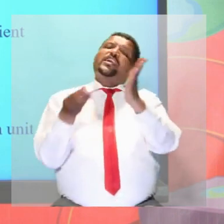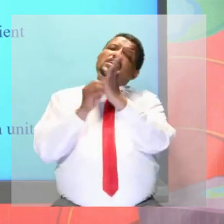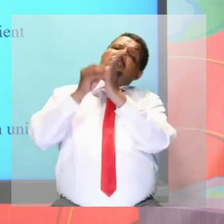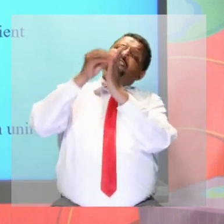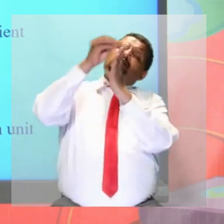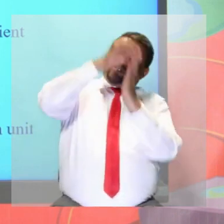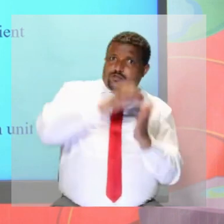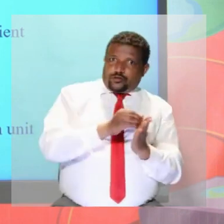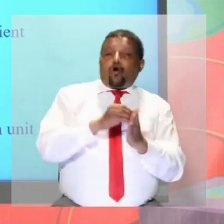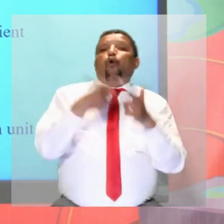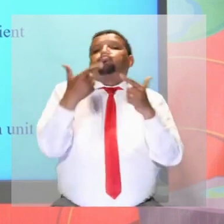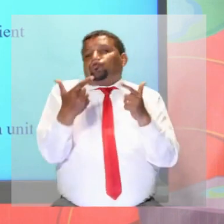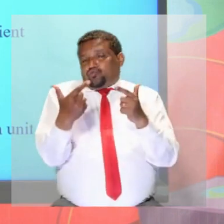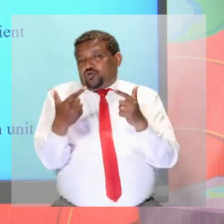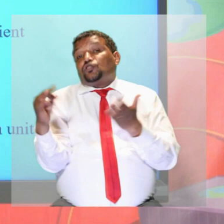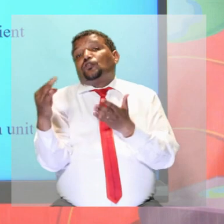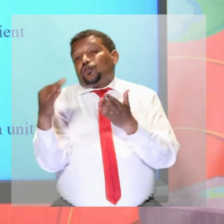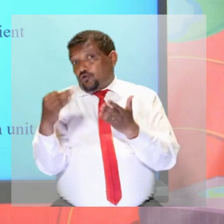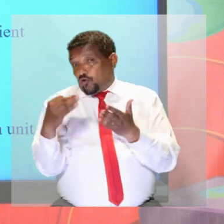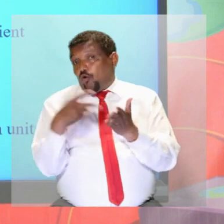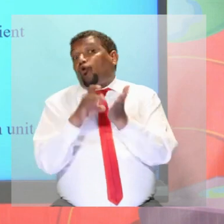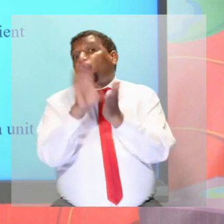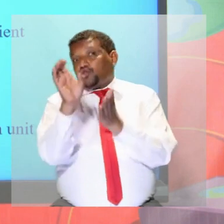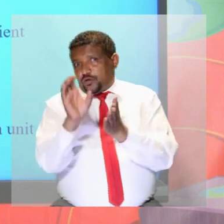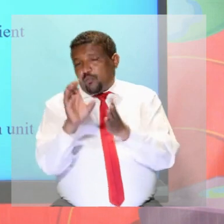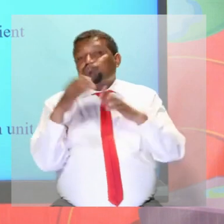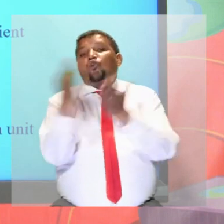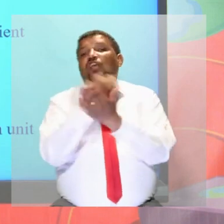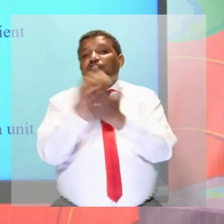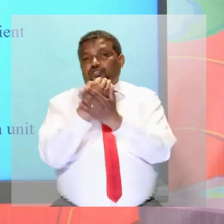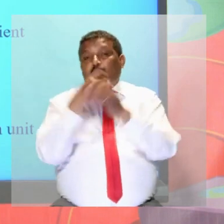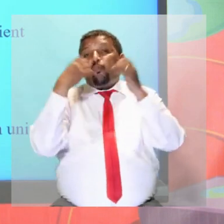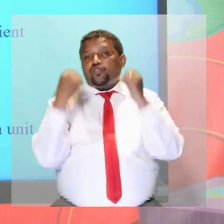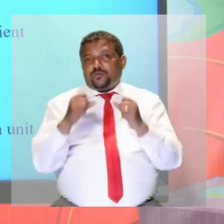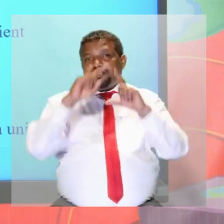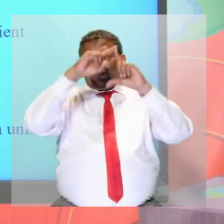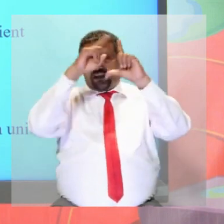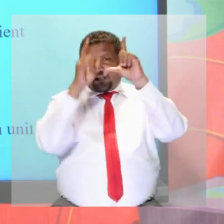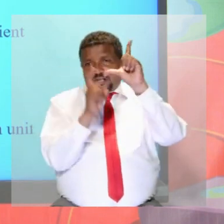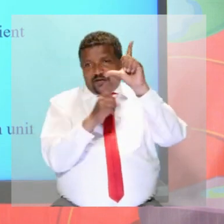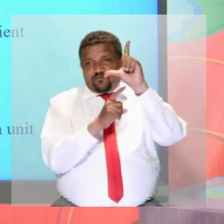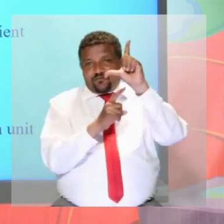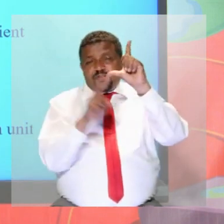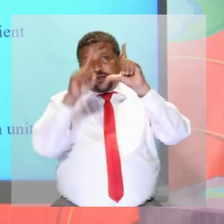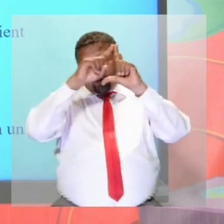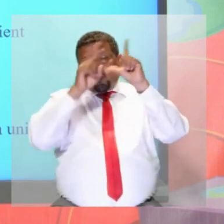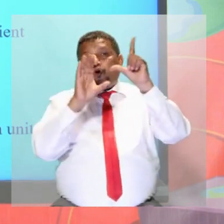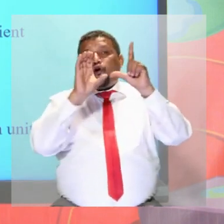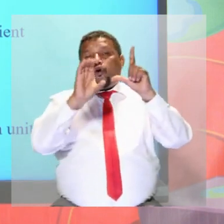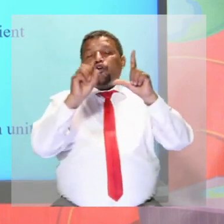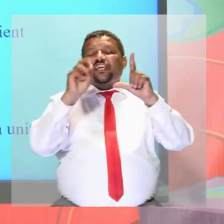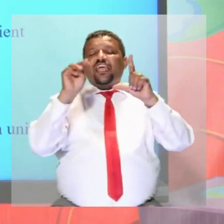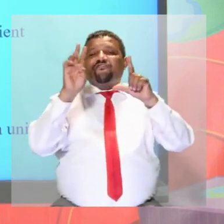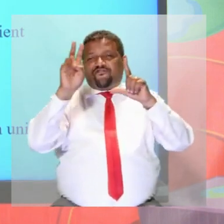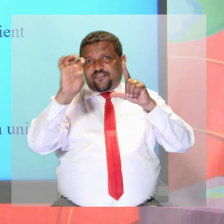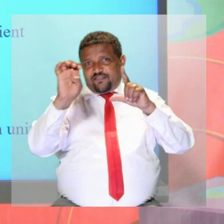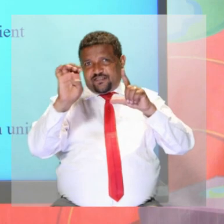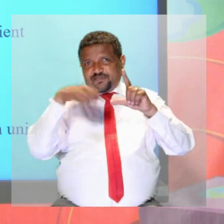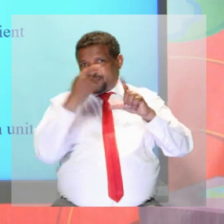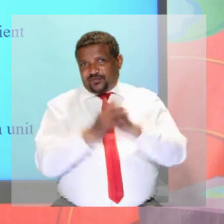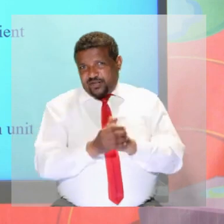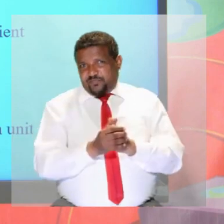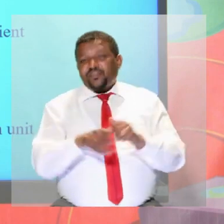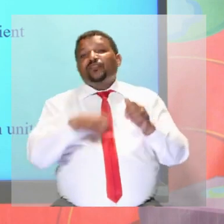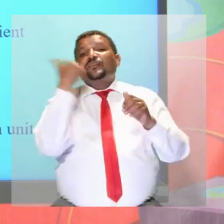cost, then the production possibility curve is concave to the origin. Another property of